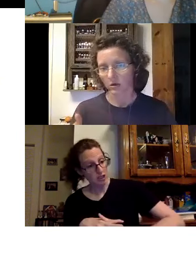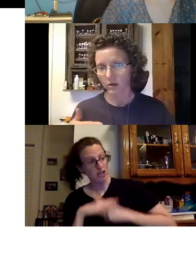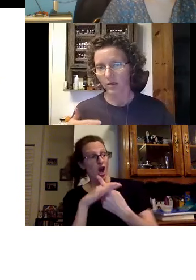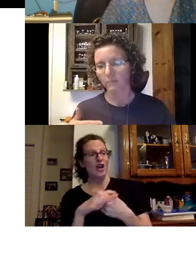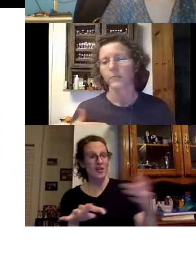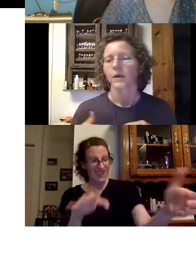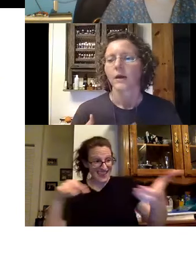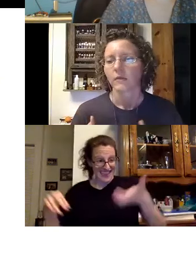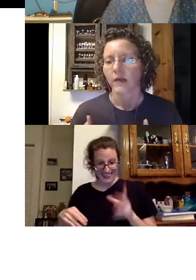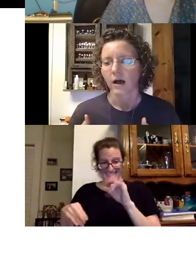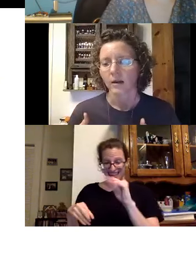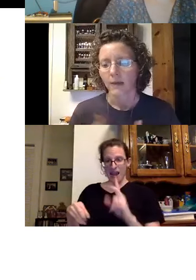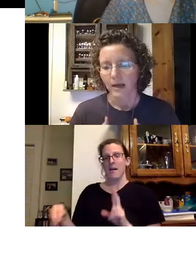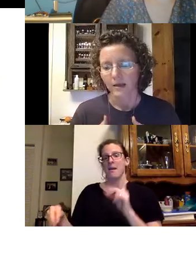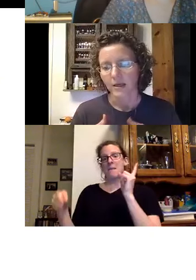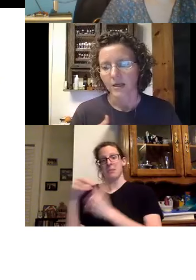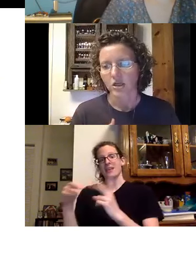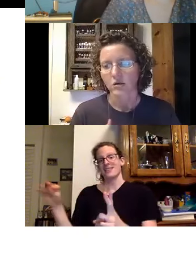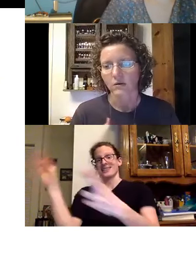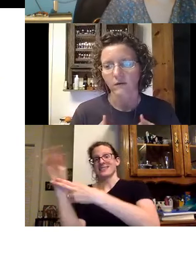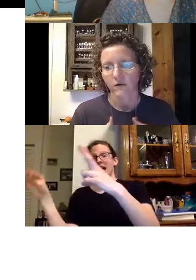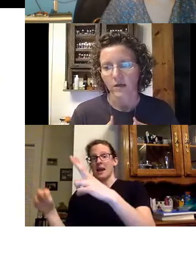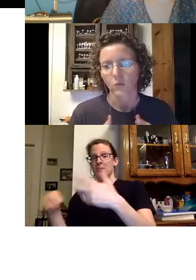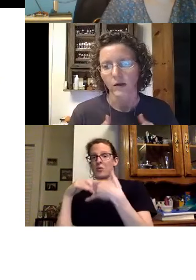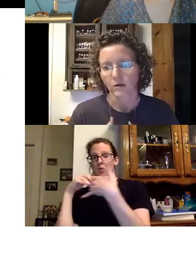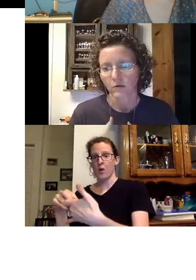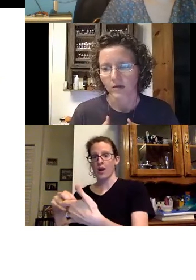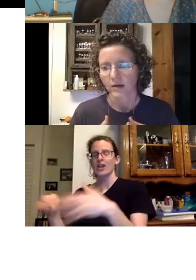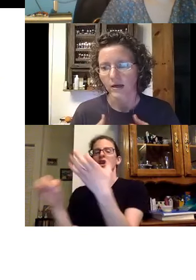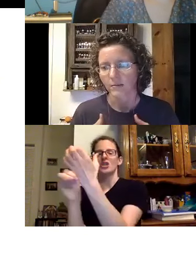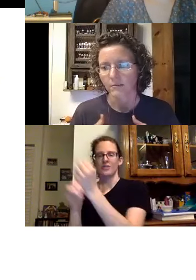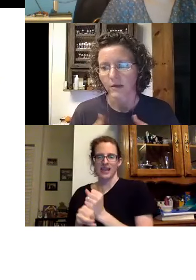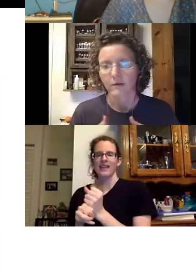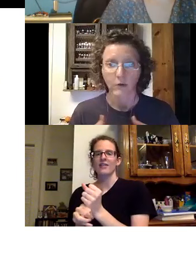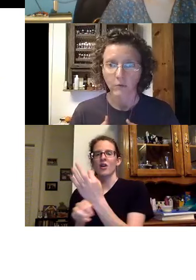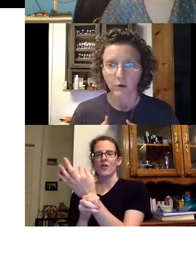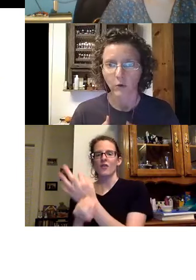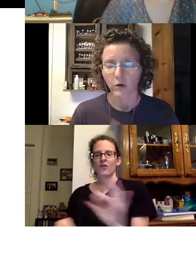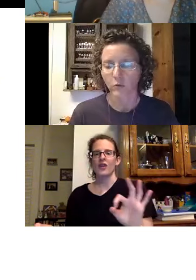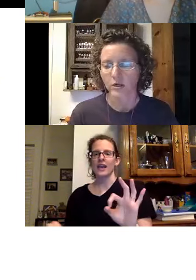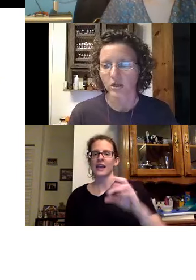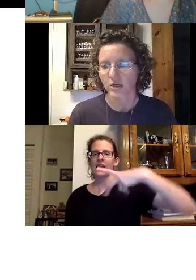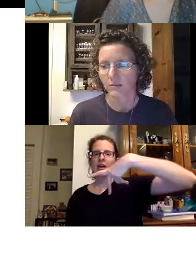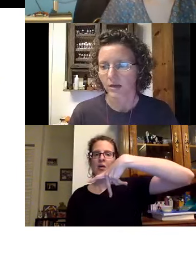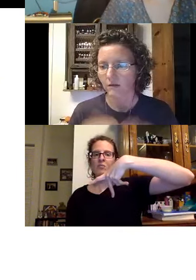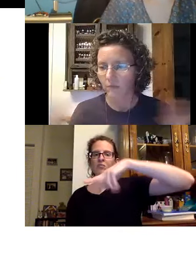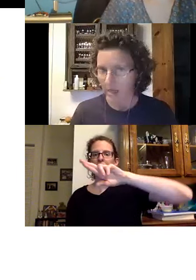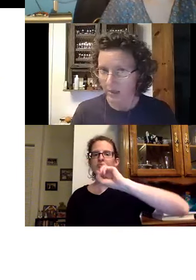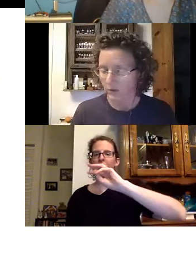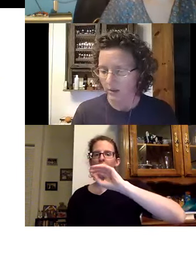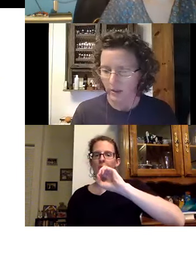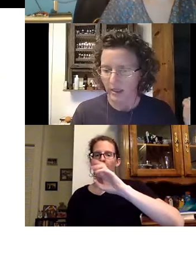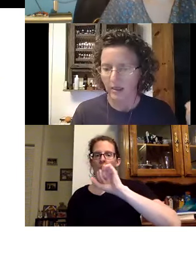your starter kit, that automatically gets you the free 100 PV promo oil, which in the month of